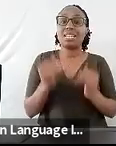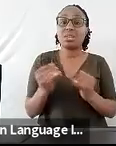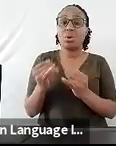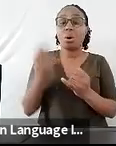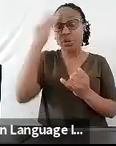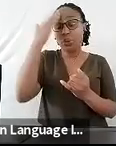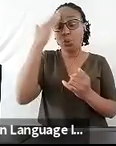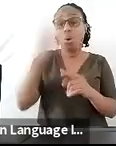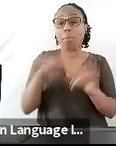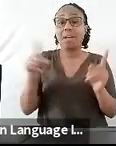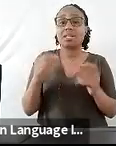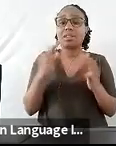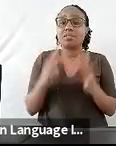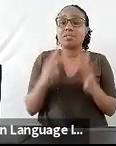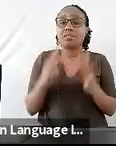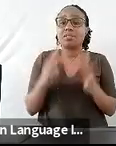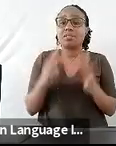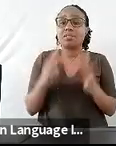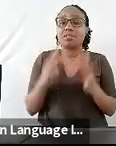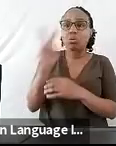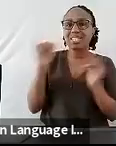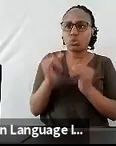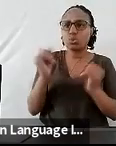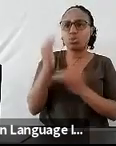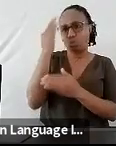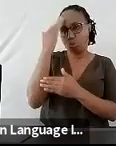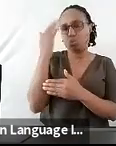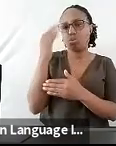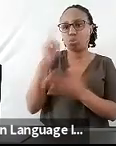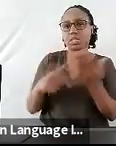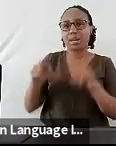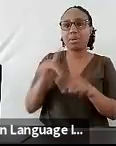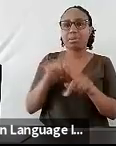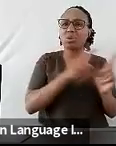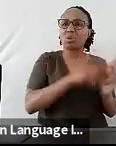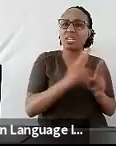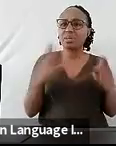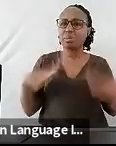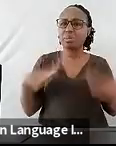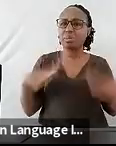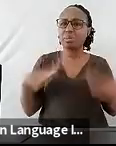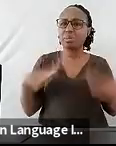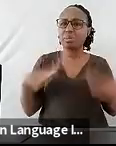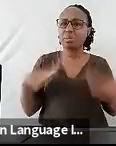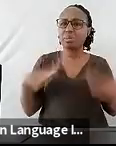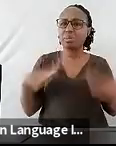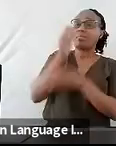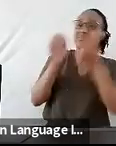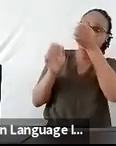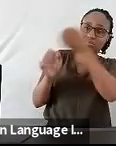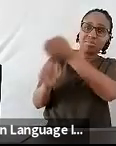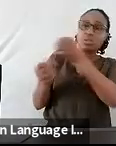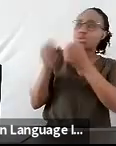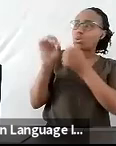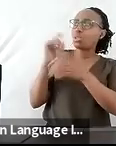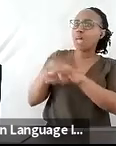But ordinary people had no idea that this was happening. So it got everybody's attention. It got the Biden government. It embarrassed them. It got